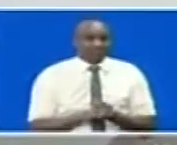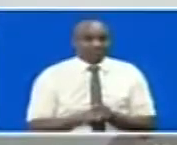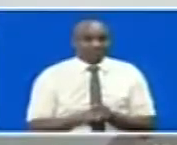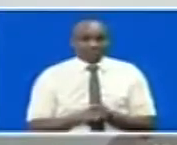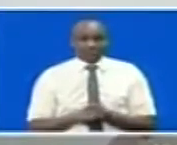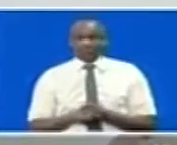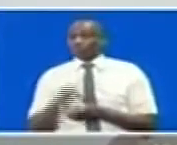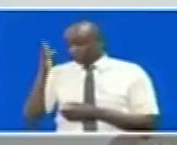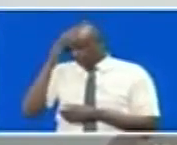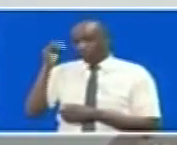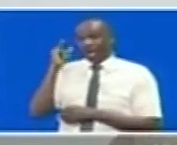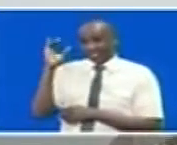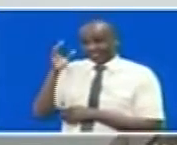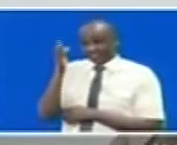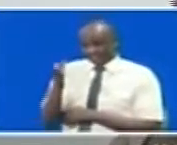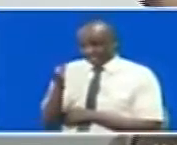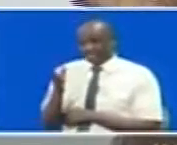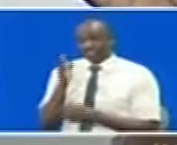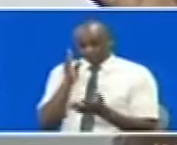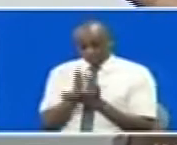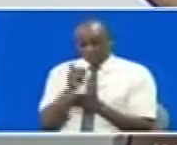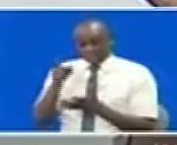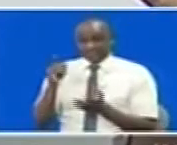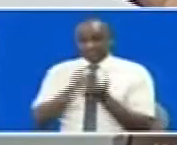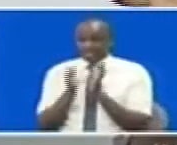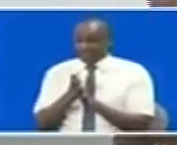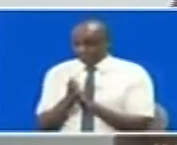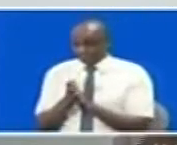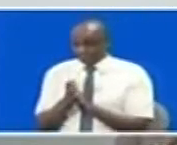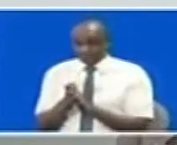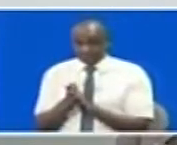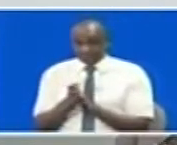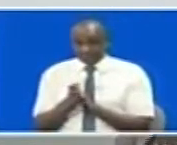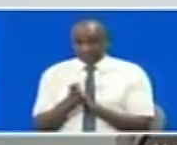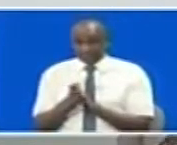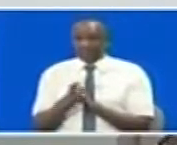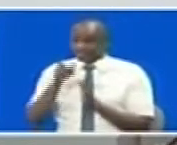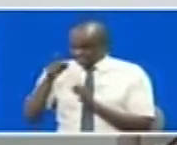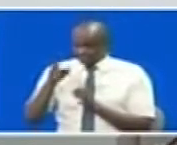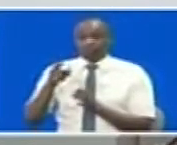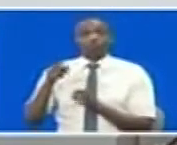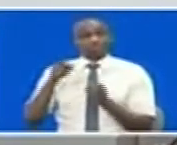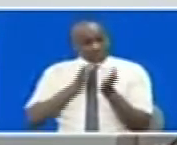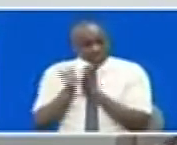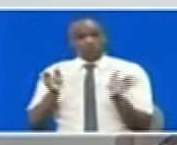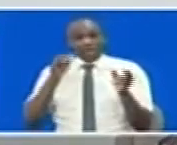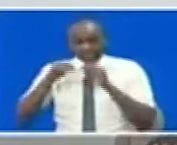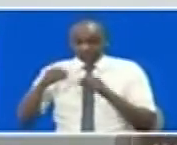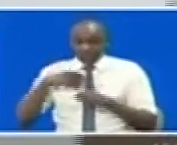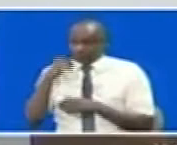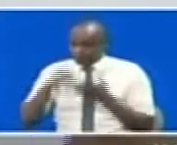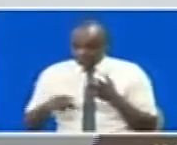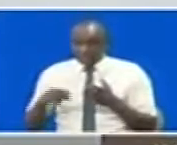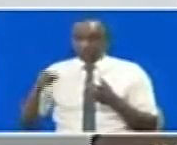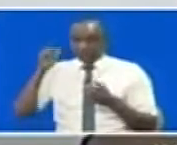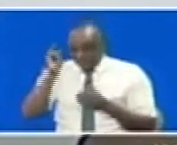know, the ICC case was, in fact, it became one of the coalescing questions for the last general election. It became, oh, we